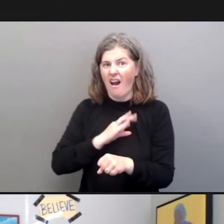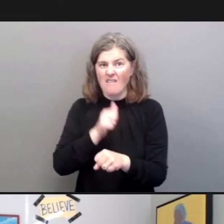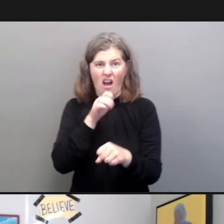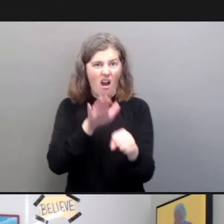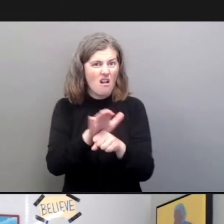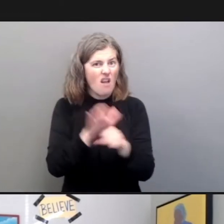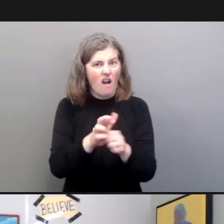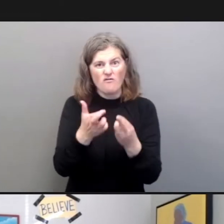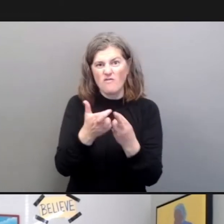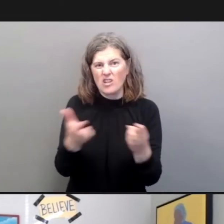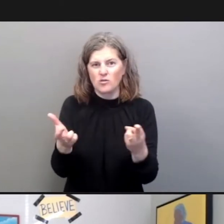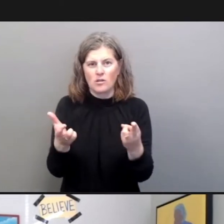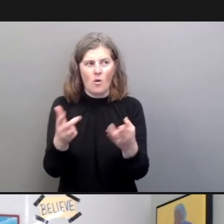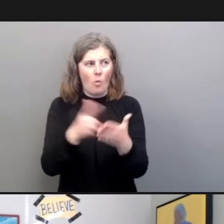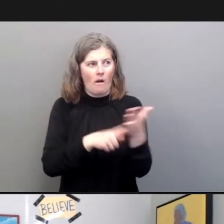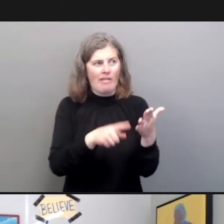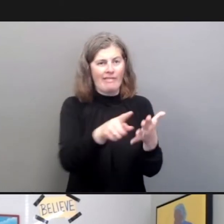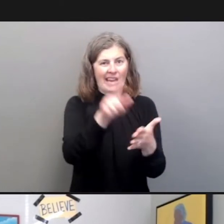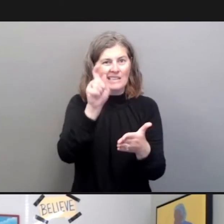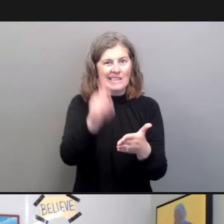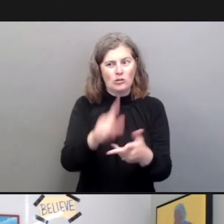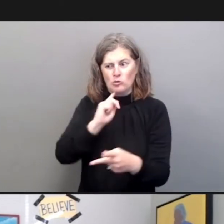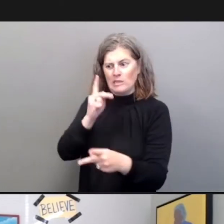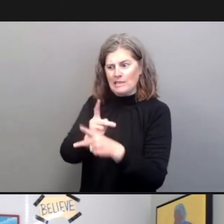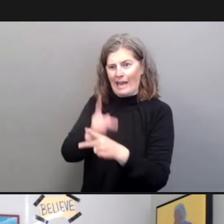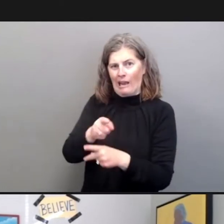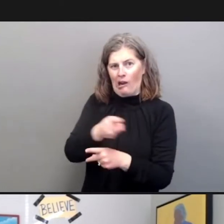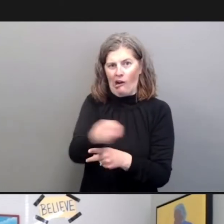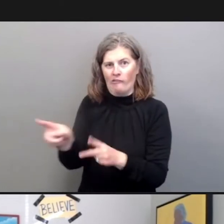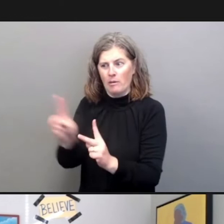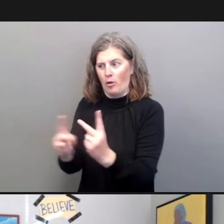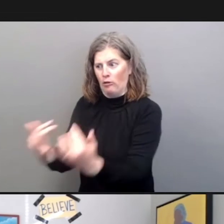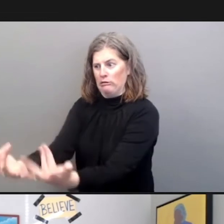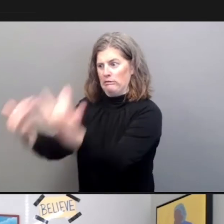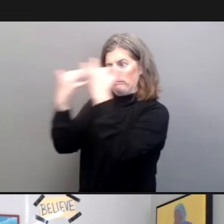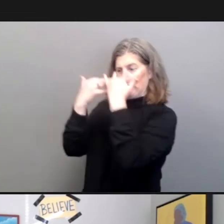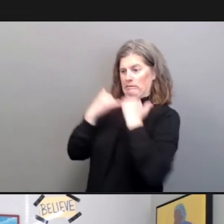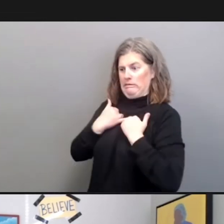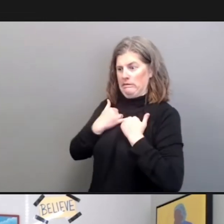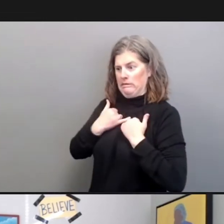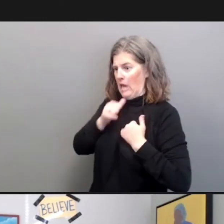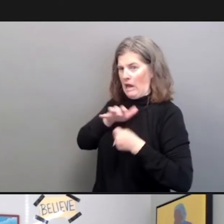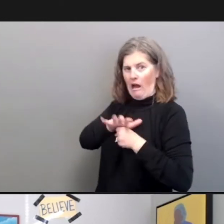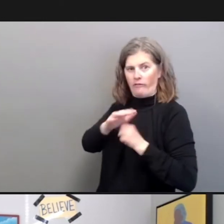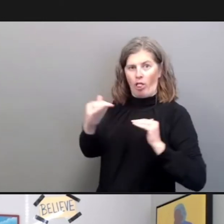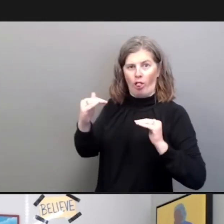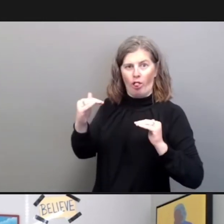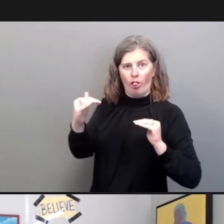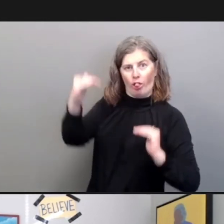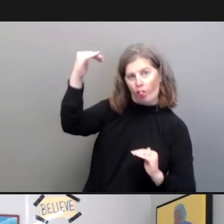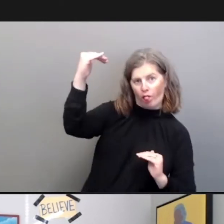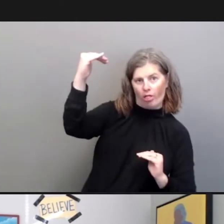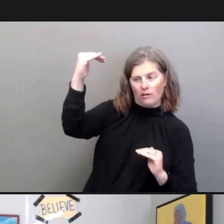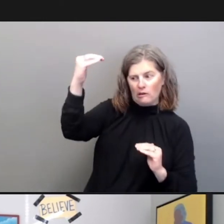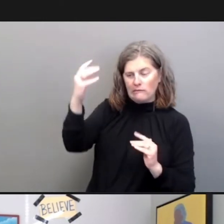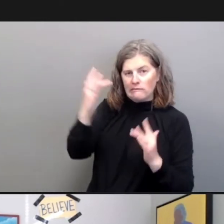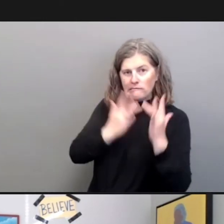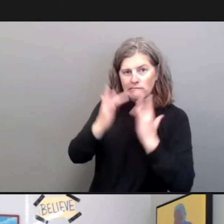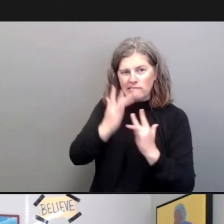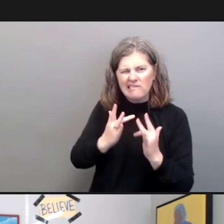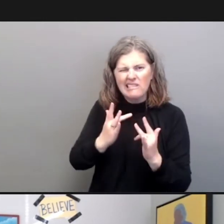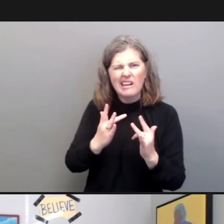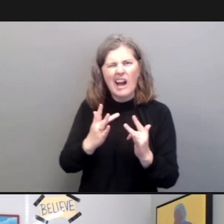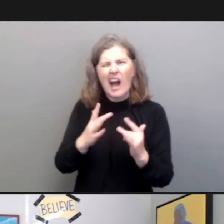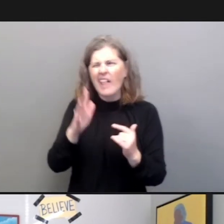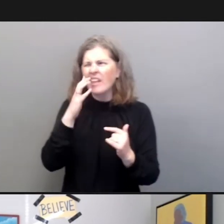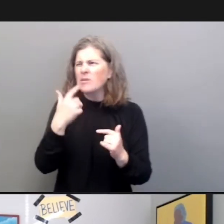the population that's presenting themselves for care. So we talked a little bit earlier about